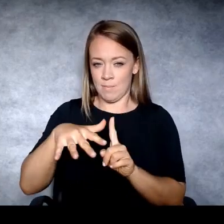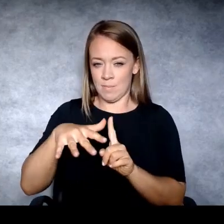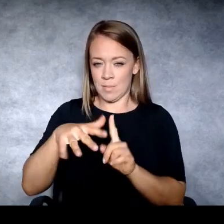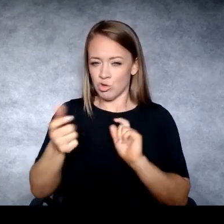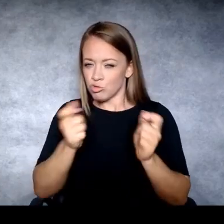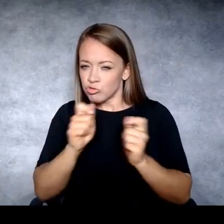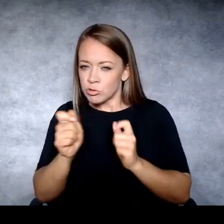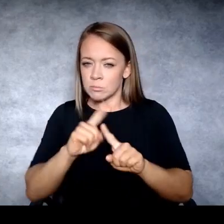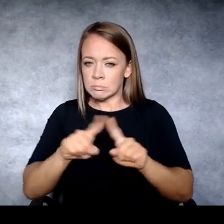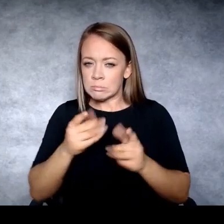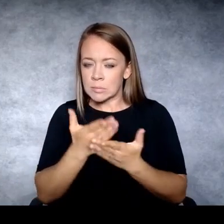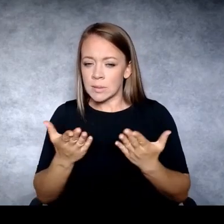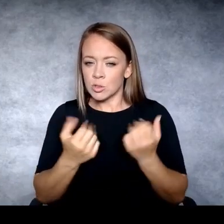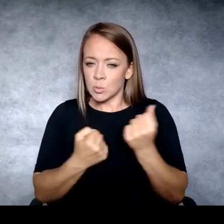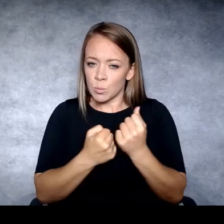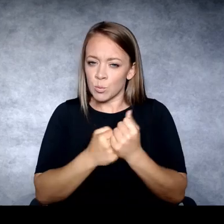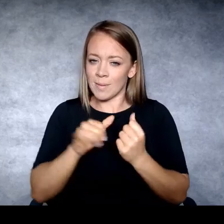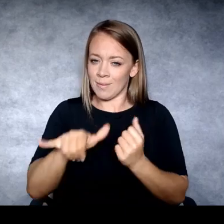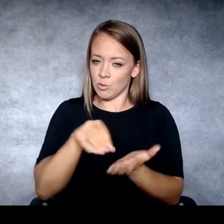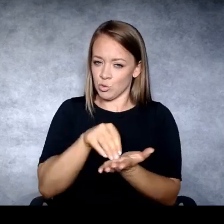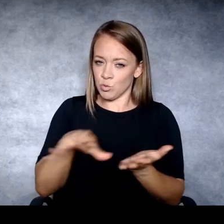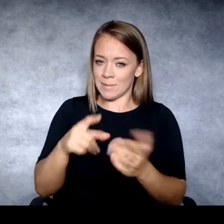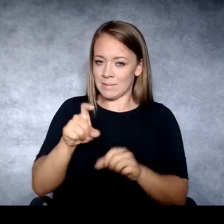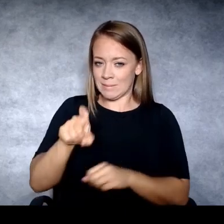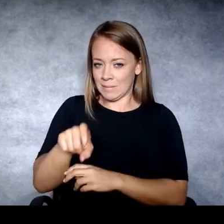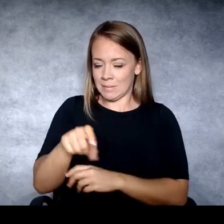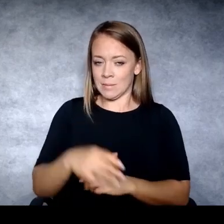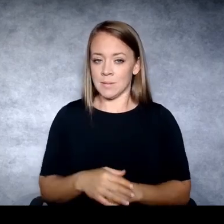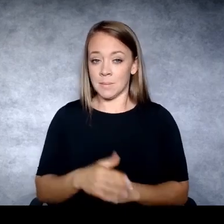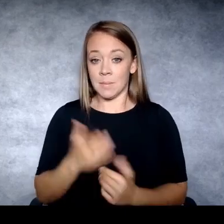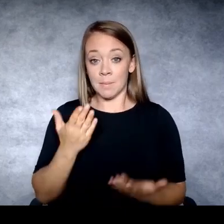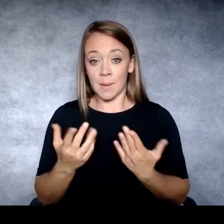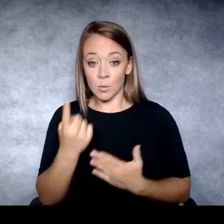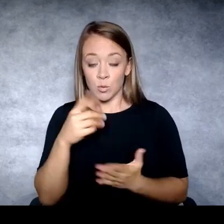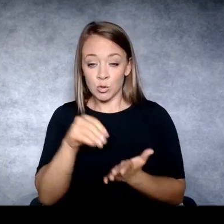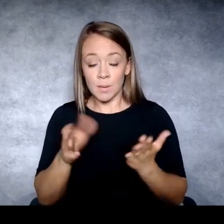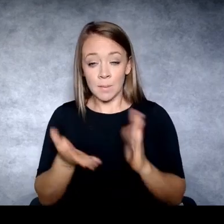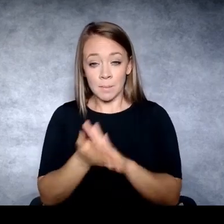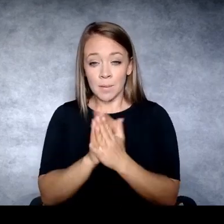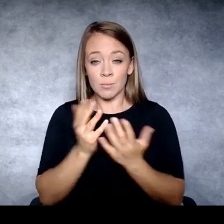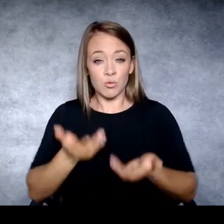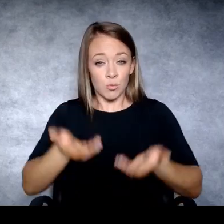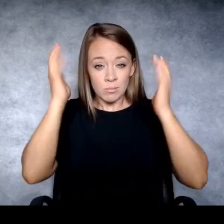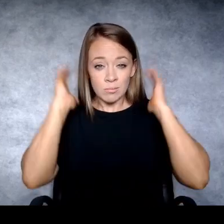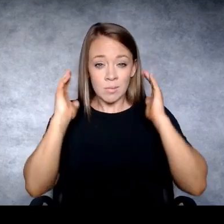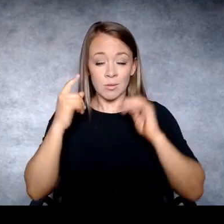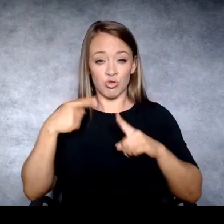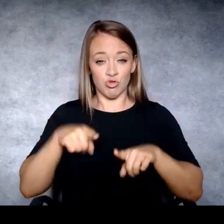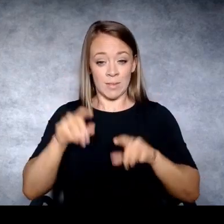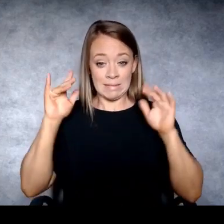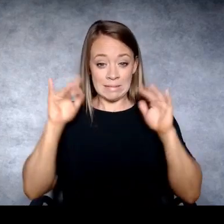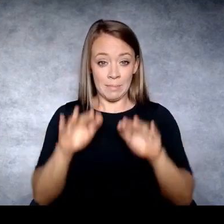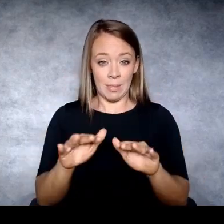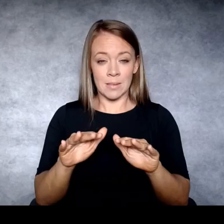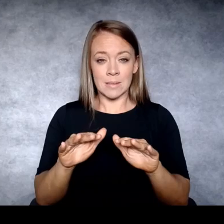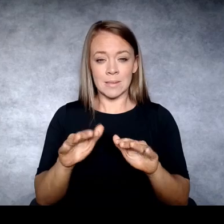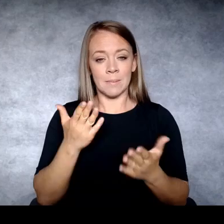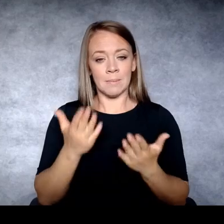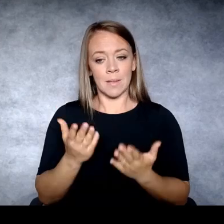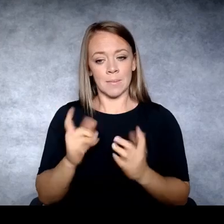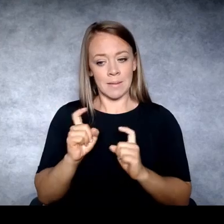to support your students' needs. For a student that becomes overstimulated during assemblies, you may offer noise-canceling